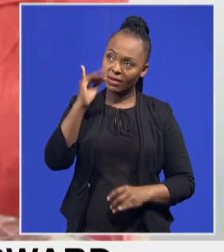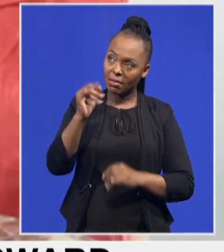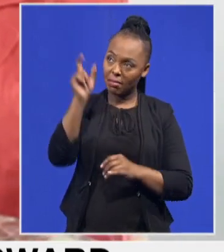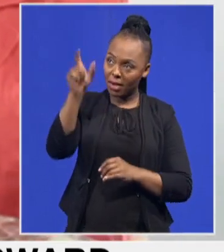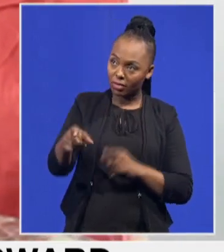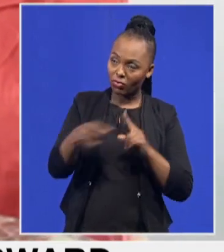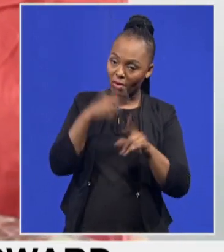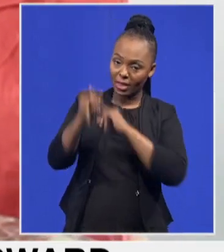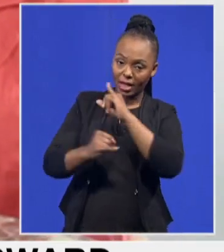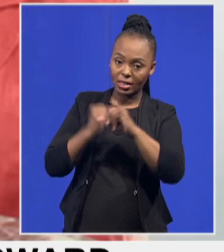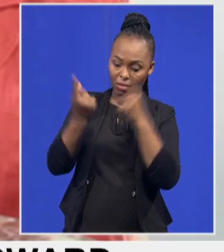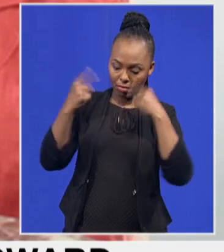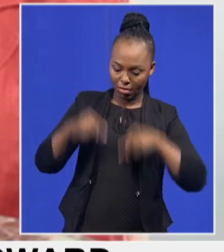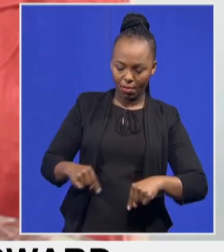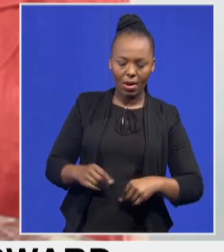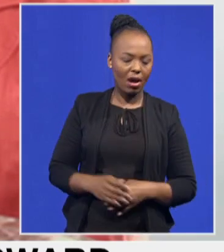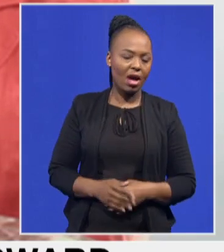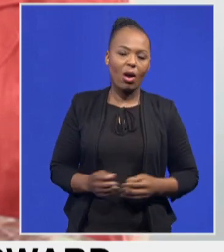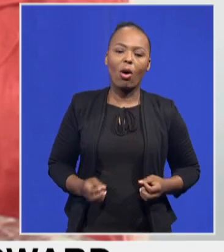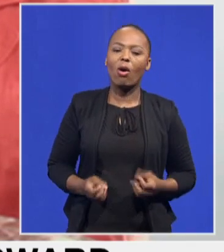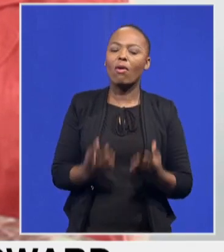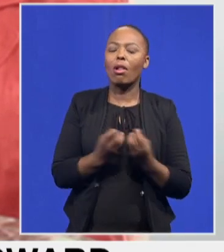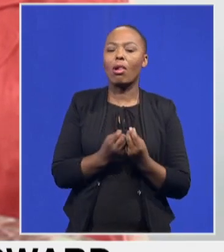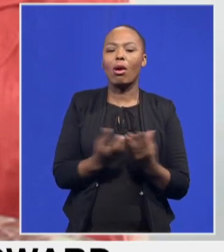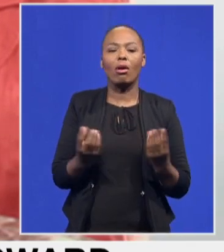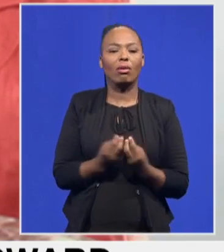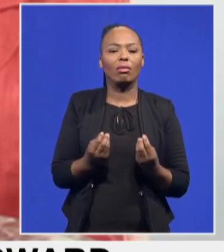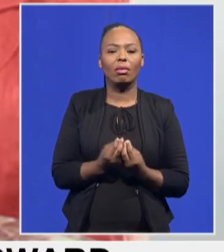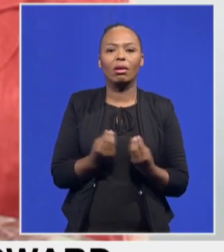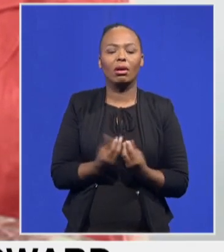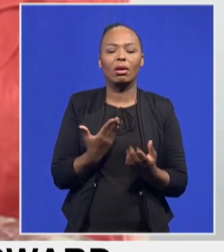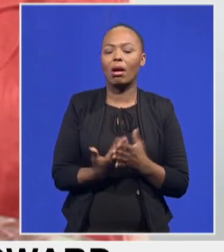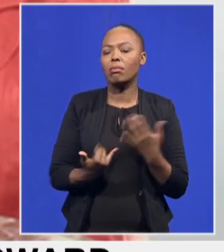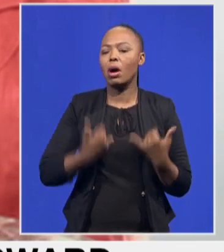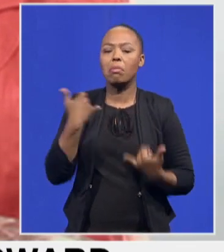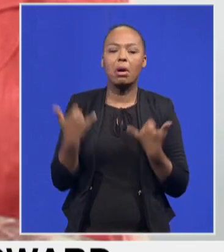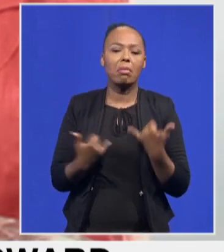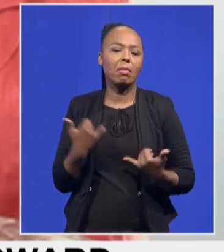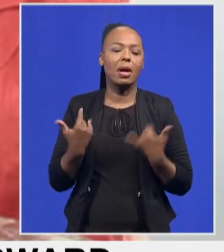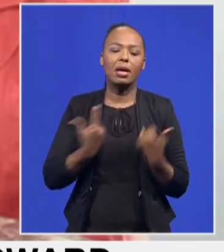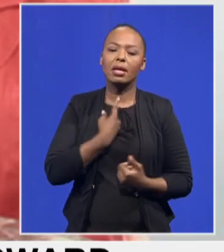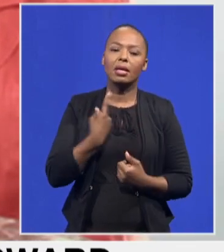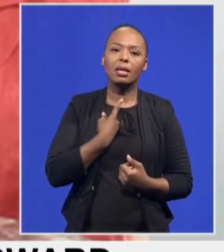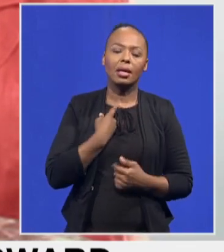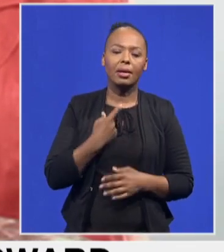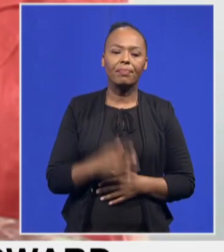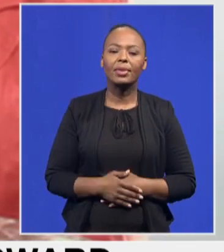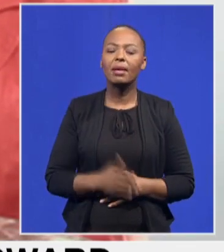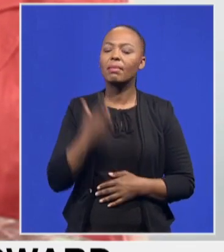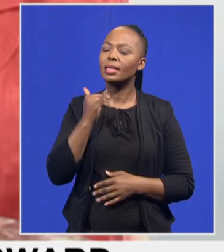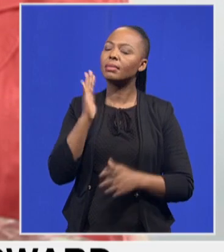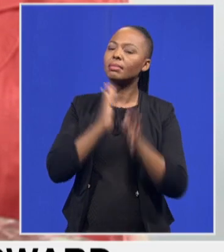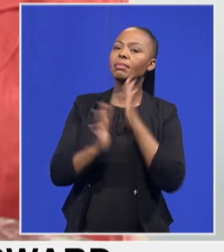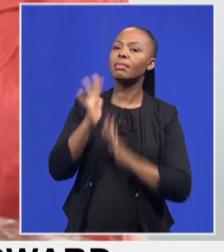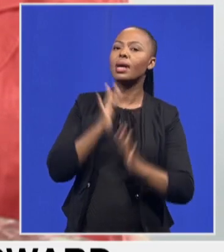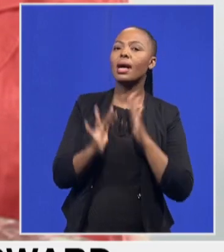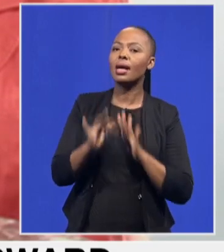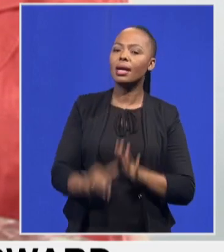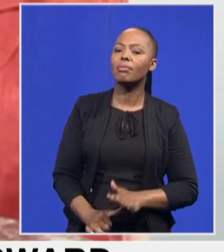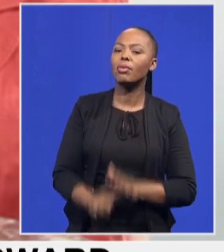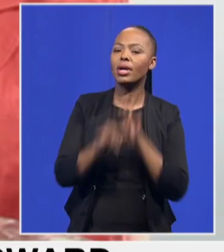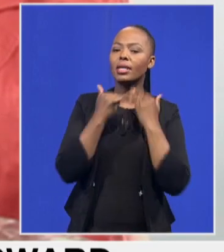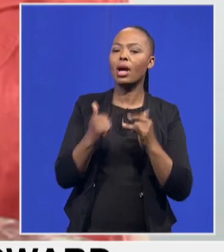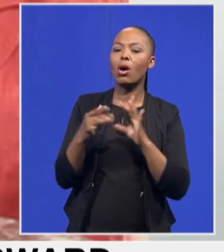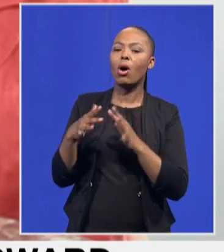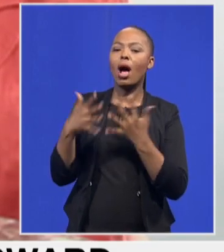been 44 years. This used to be the tourism Indaba. It's now the travel Indaba. Talk to me about the importance of this in connecting Africa